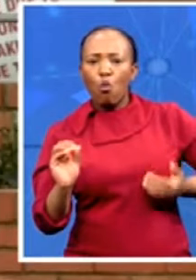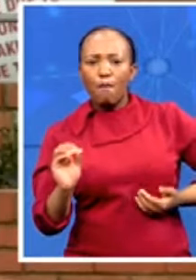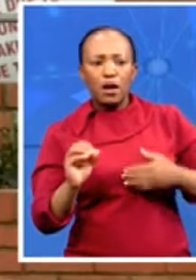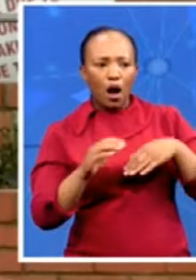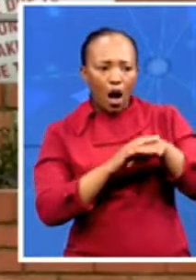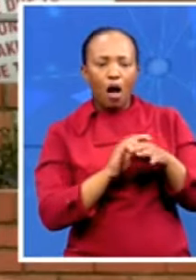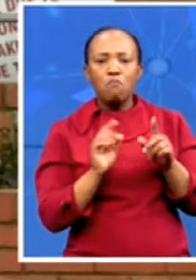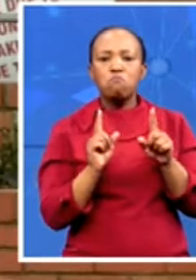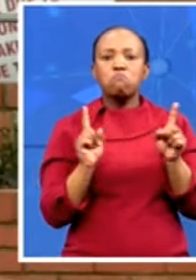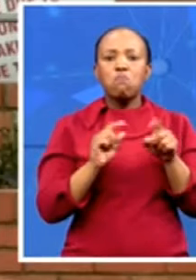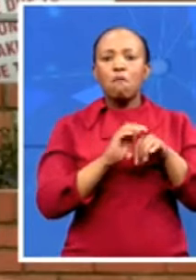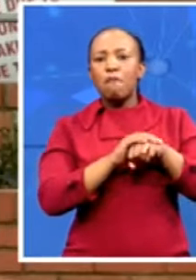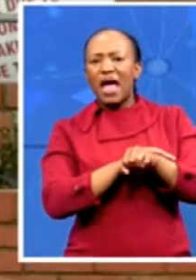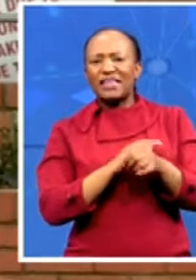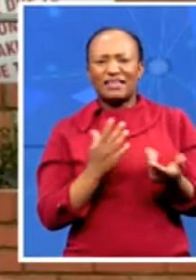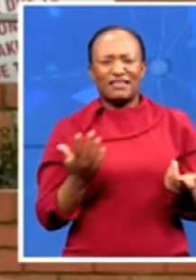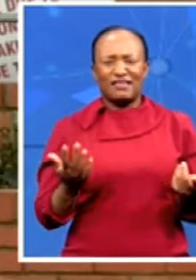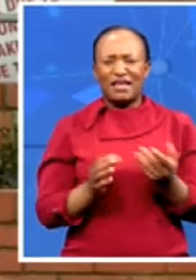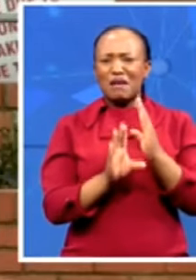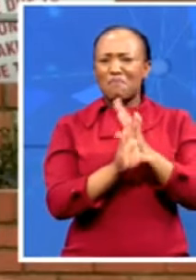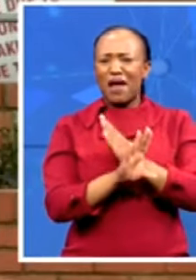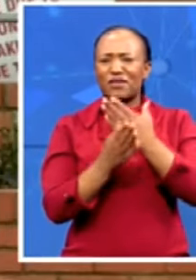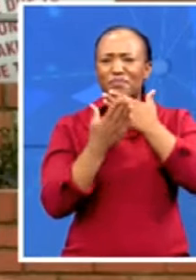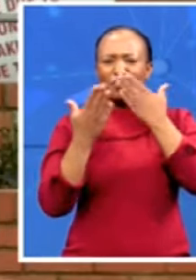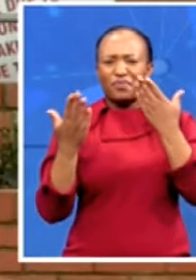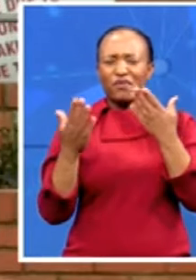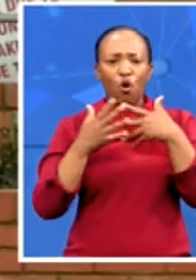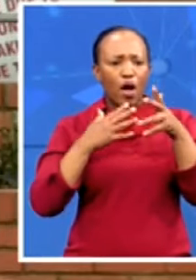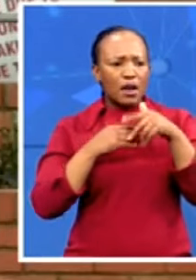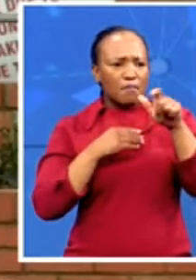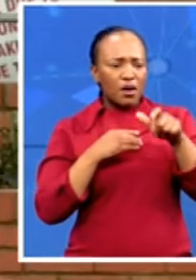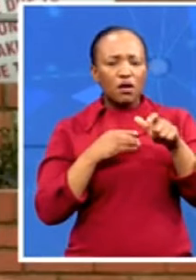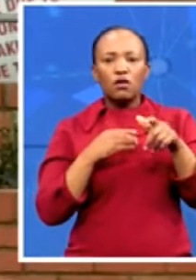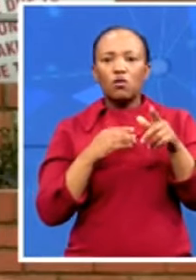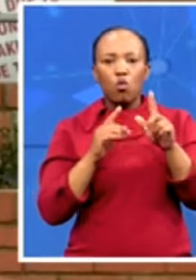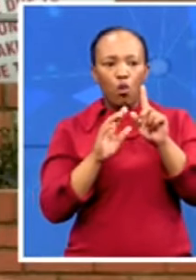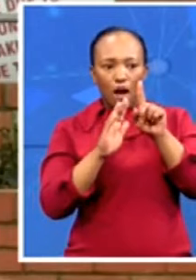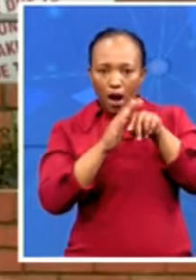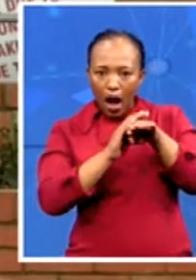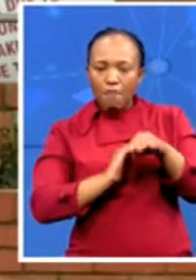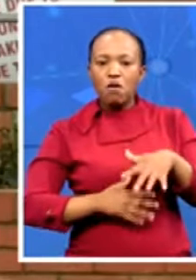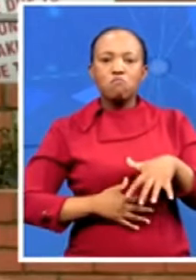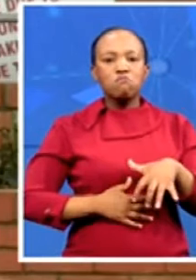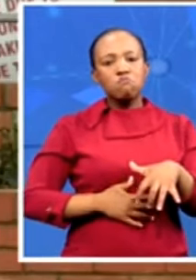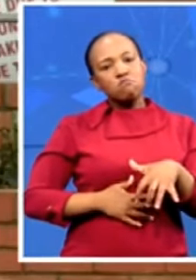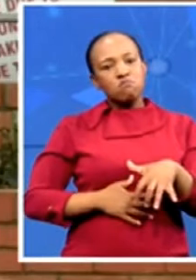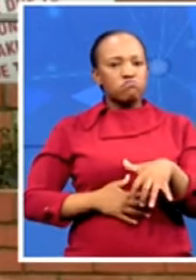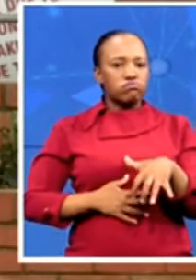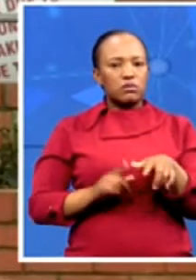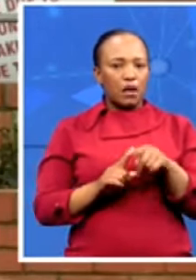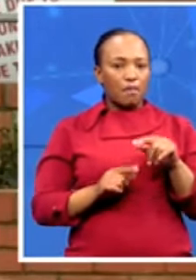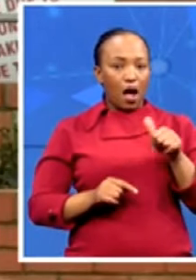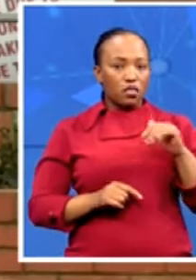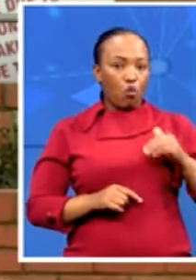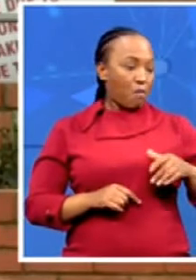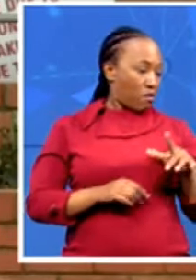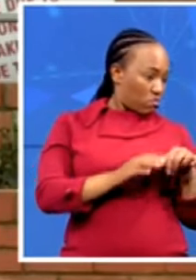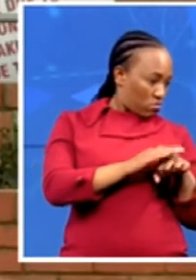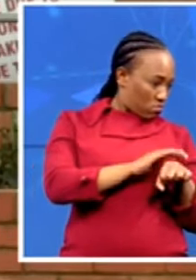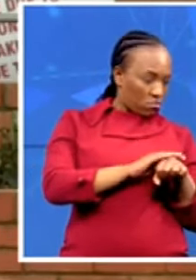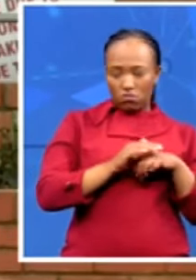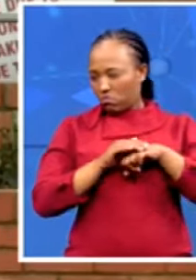for anyone who's also going to be in the maternity ward while these other women are giving birth. So the Public Protector did say that these issues need to